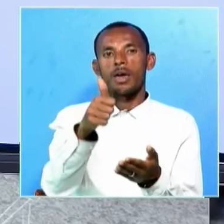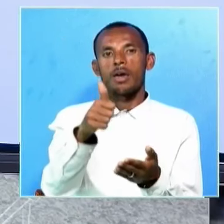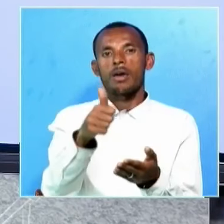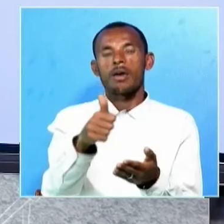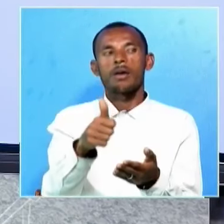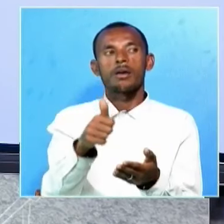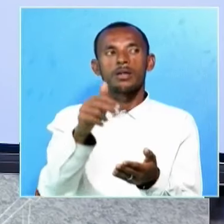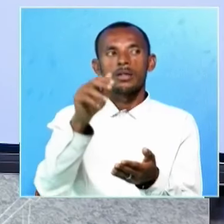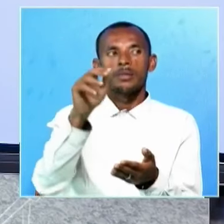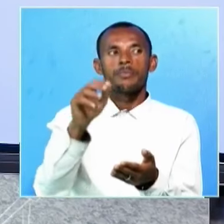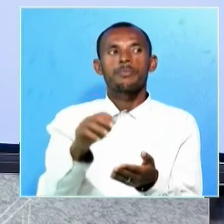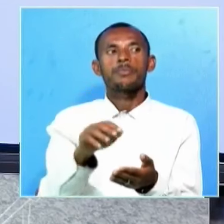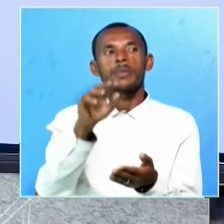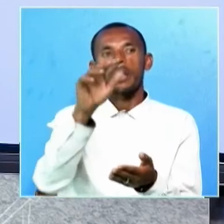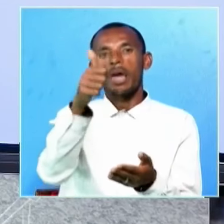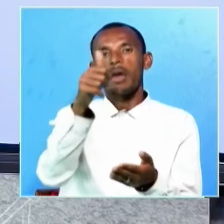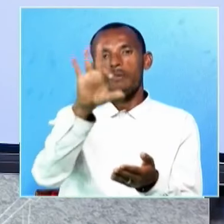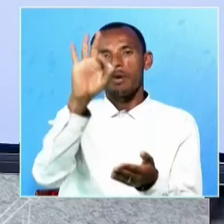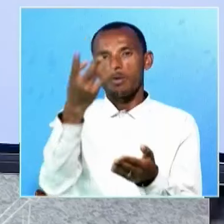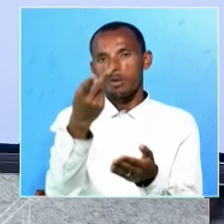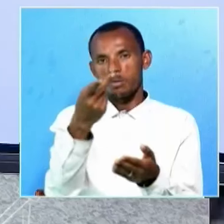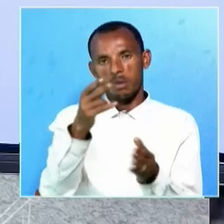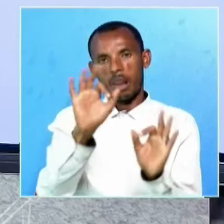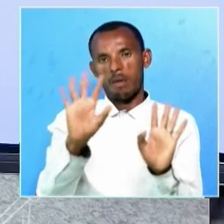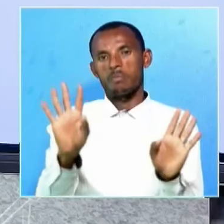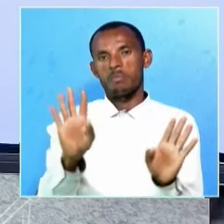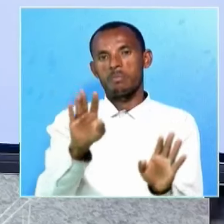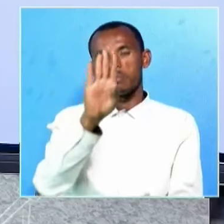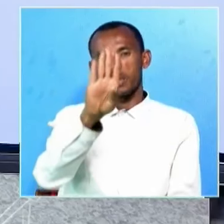here? No, it's not common. B,